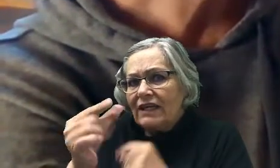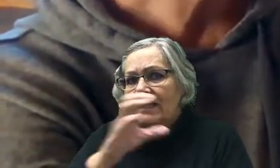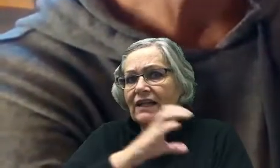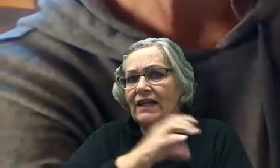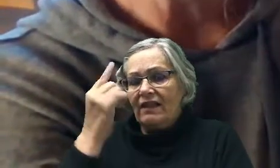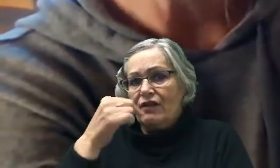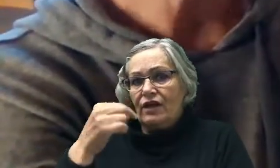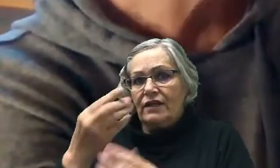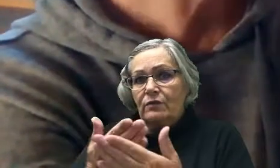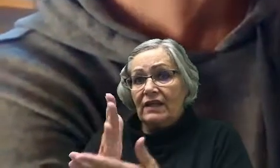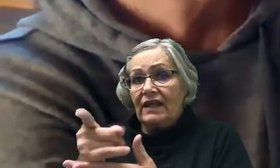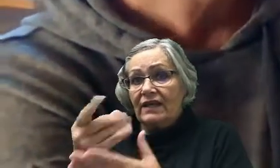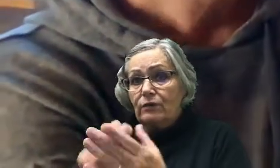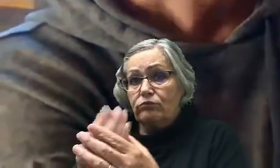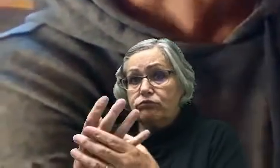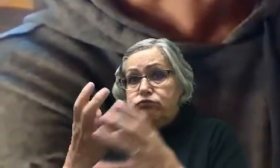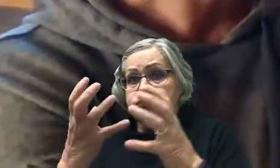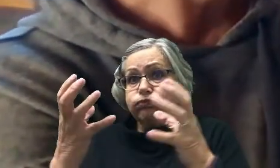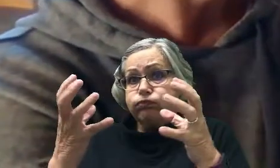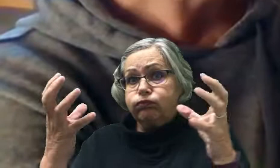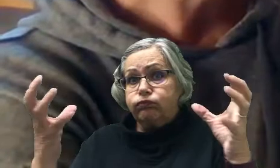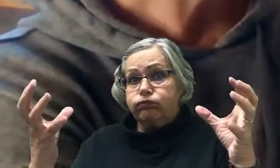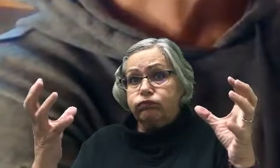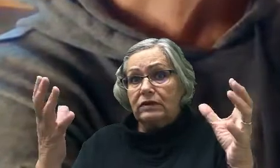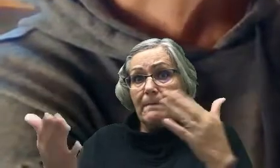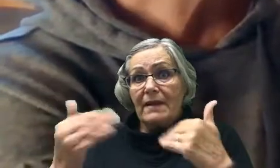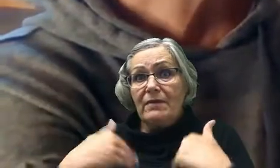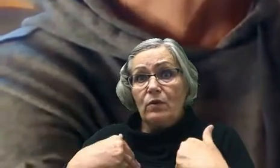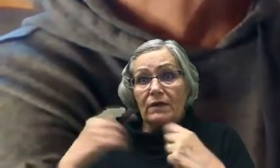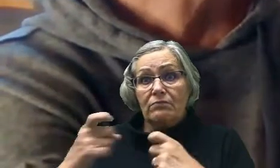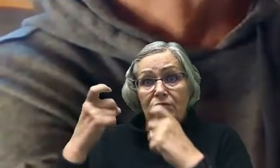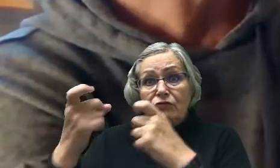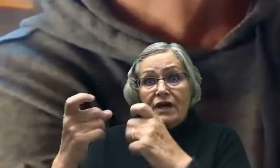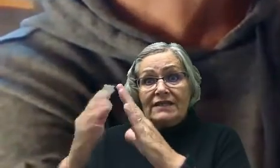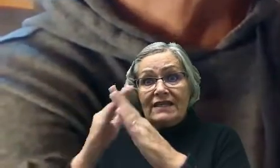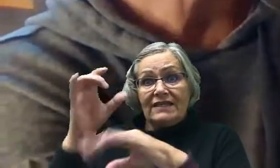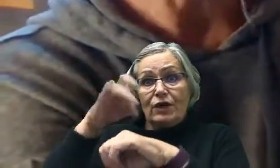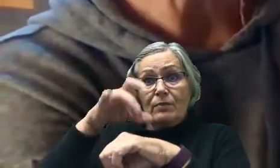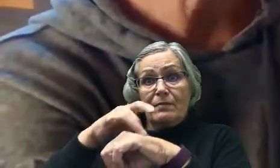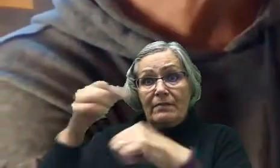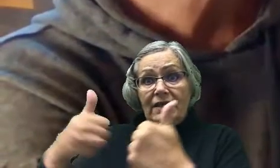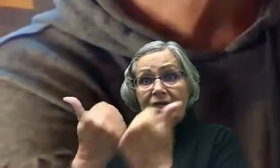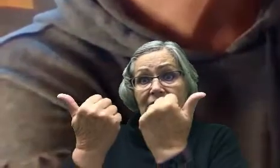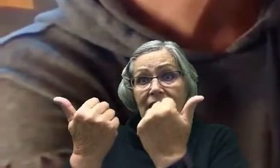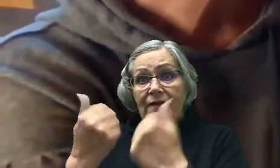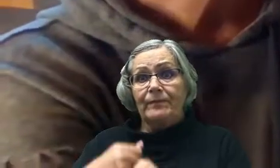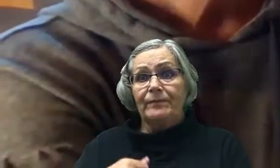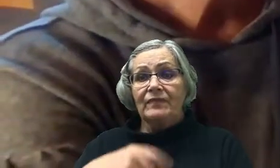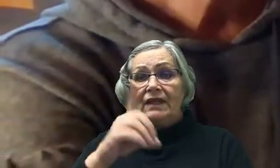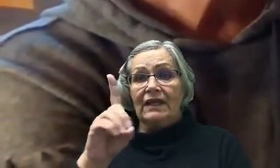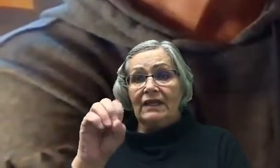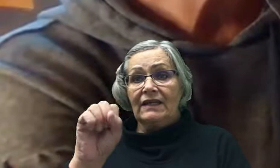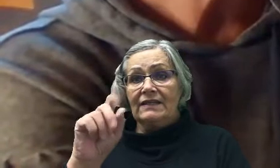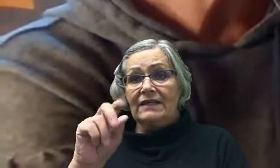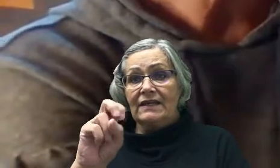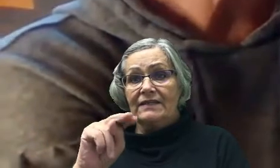he could make it grow really big. It might even get big enough to win the grand prize at the town pumpkin contest.